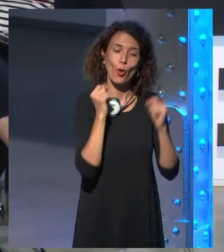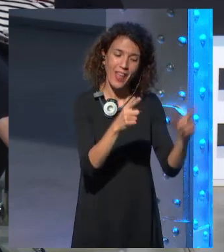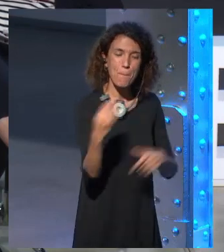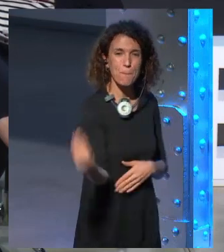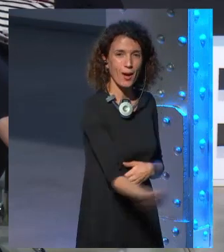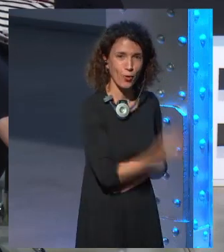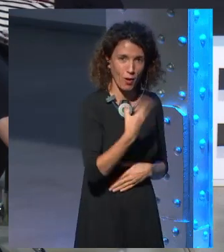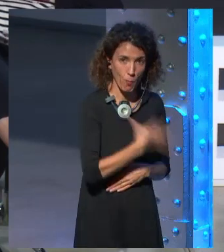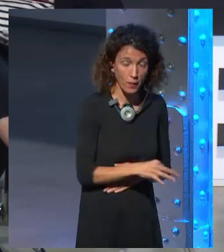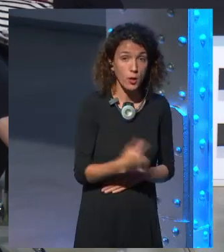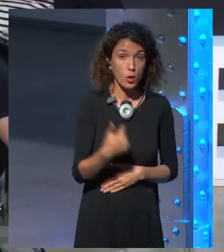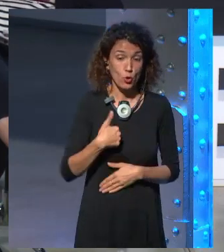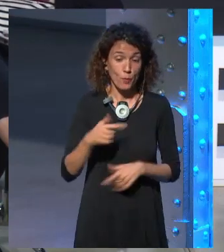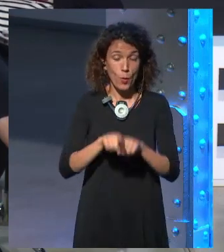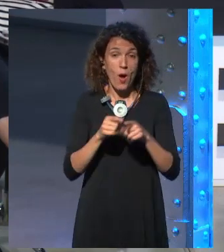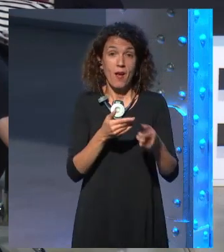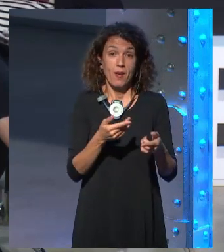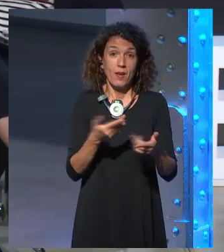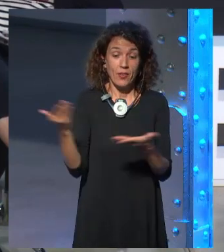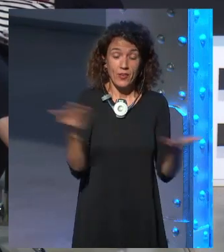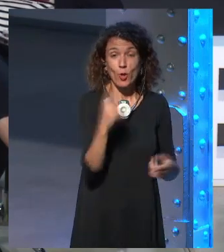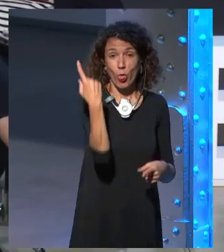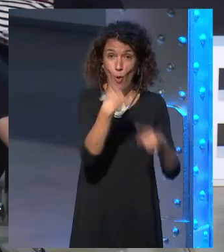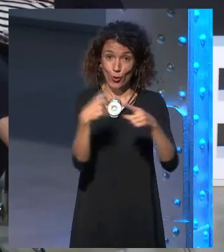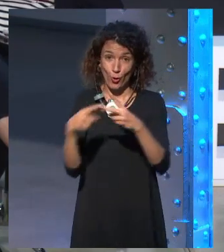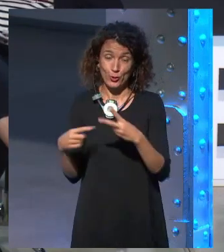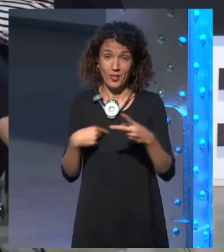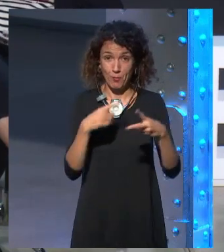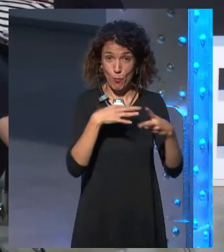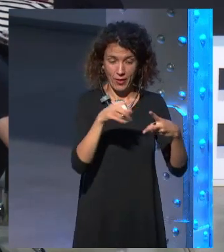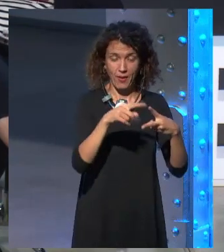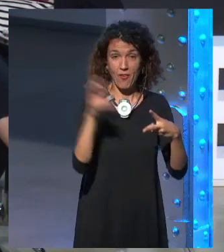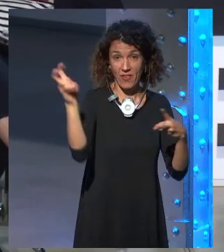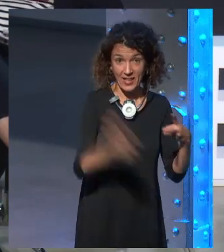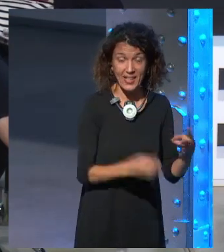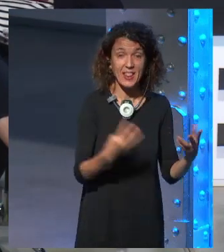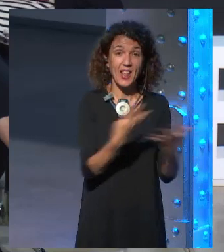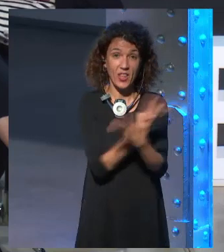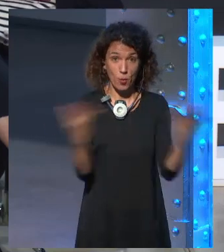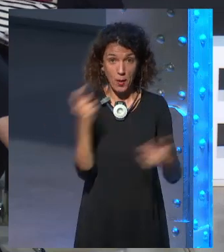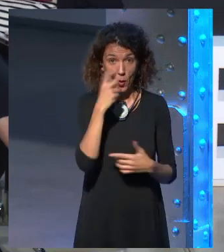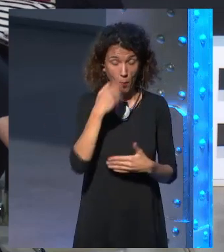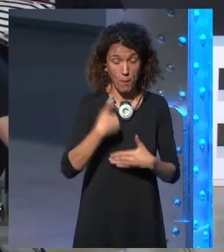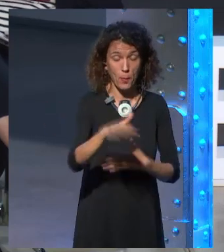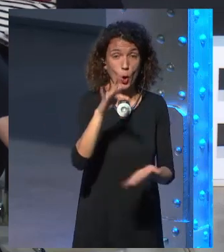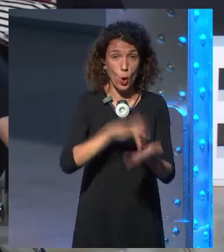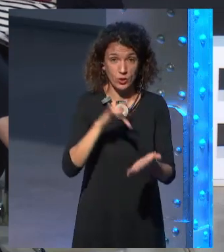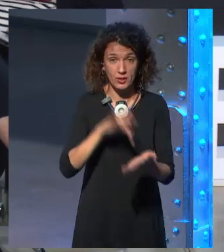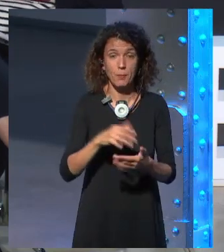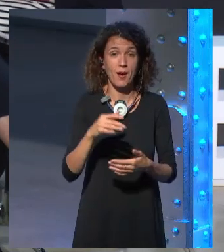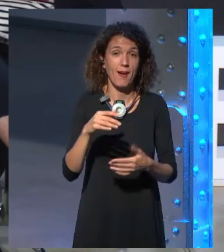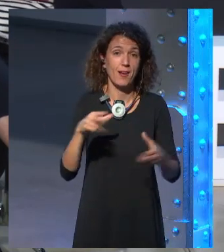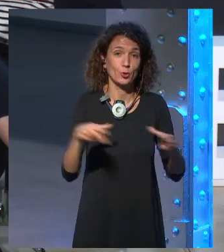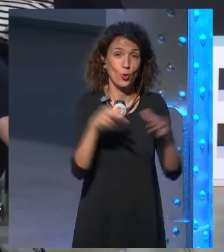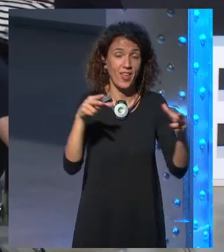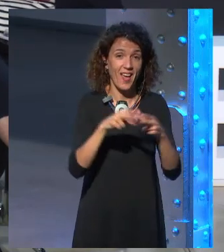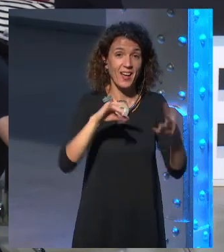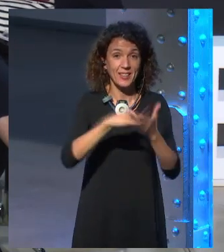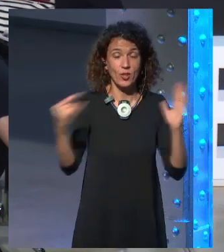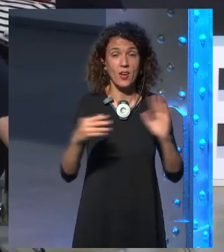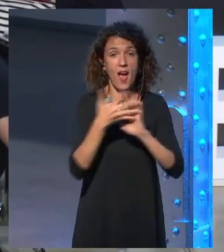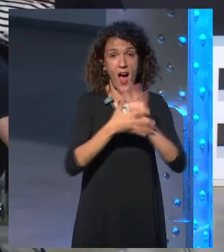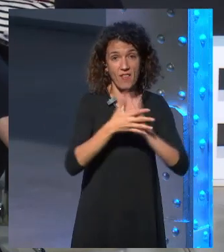can even improve it. I invite you to a couple of things. First of all, to come on the 19th of June to